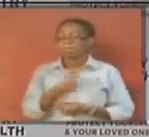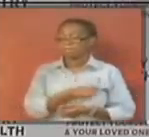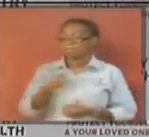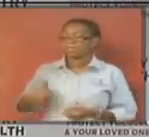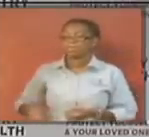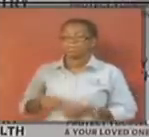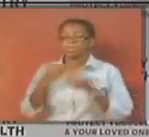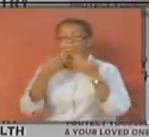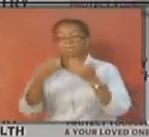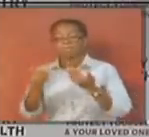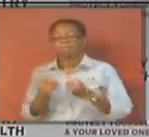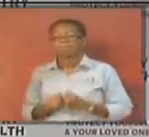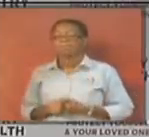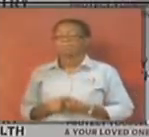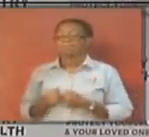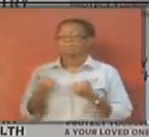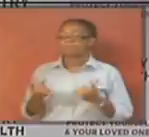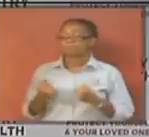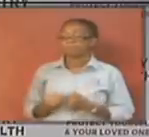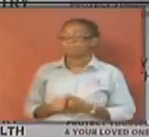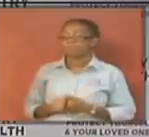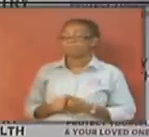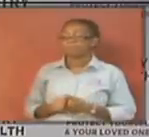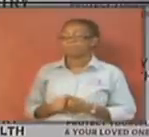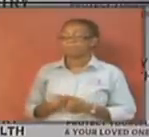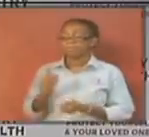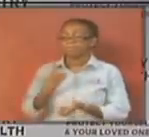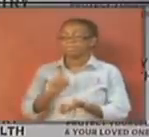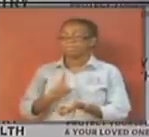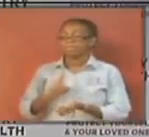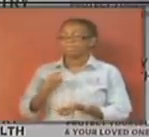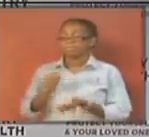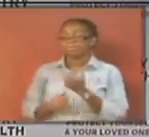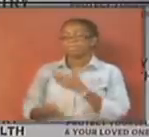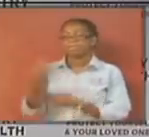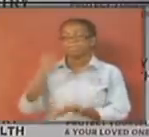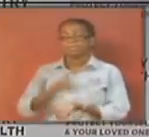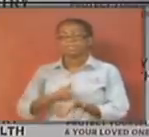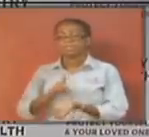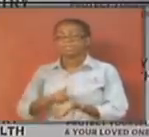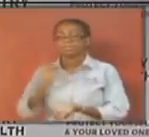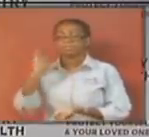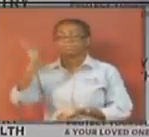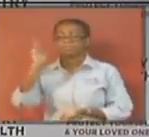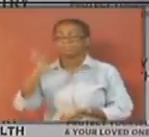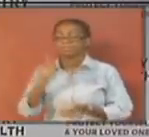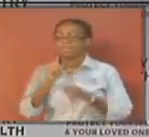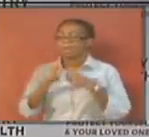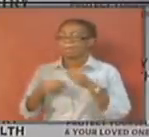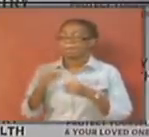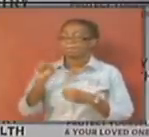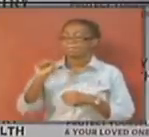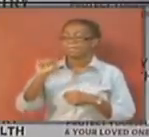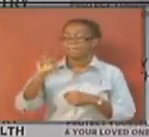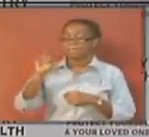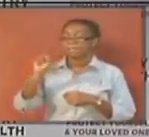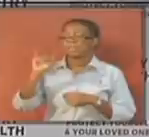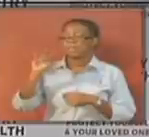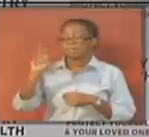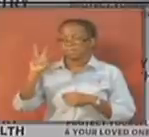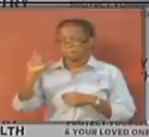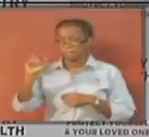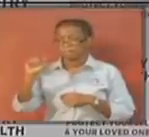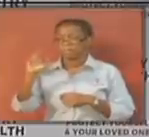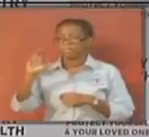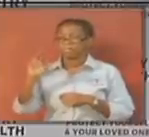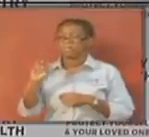when she was doing her presentation. Basically, it's a similar vaccine. The efficacy is about 50.6%. Used quite a lot in Brazil.